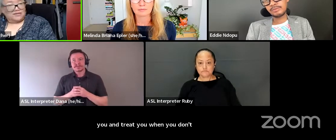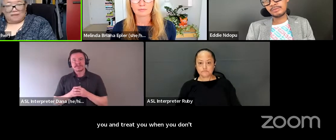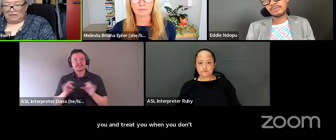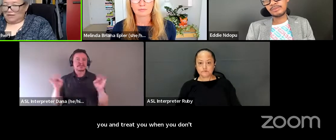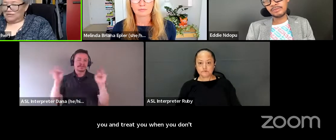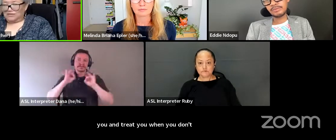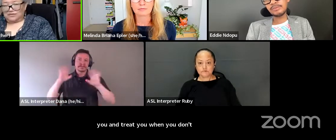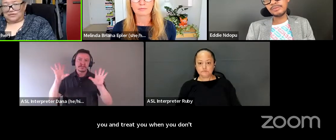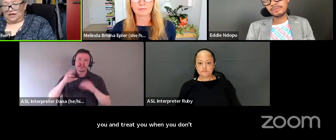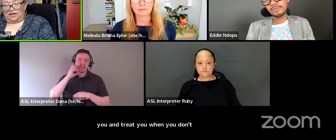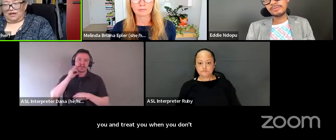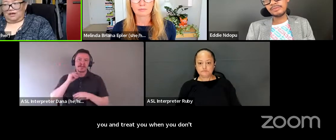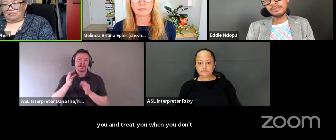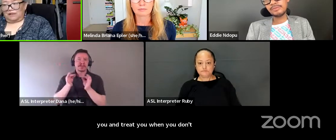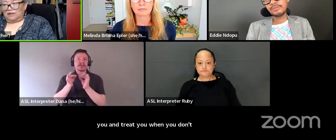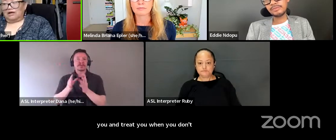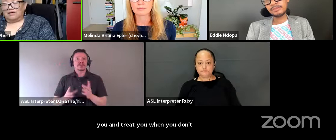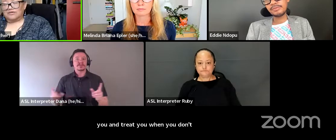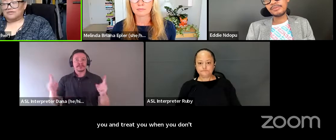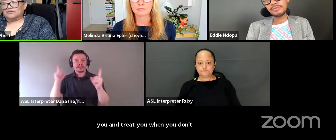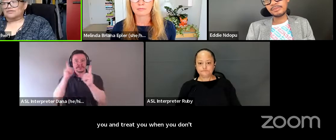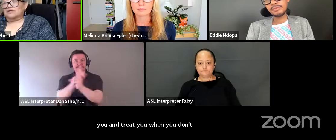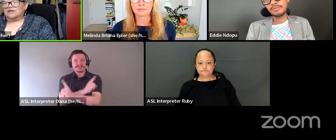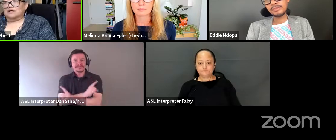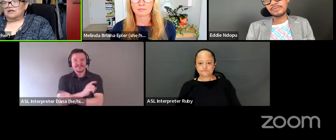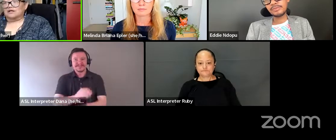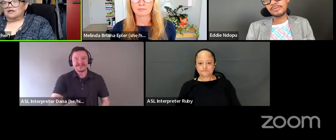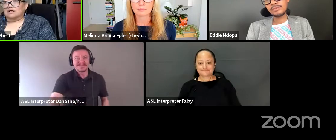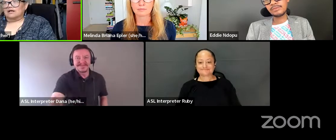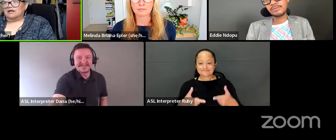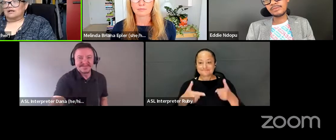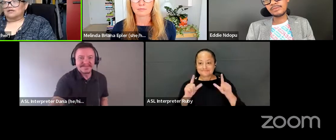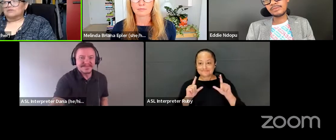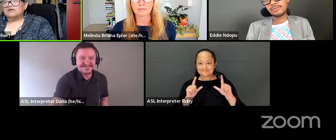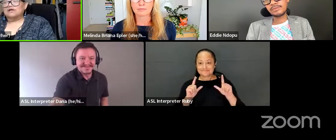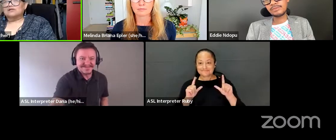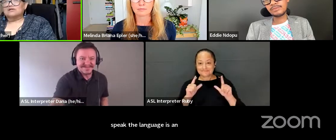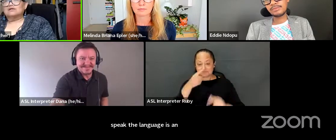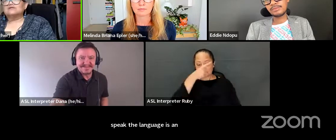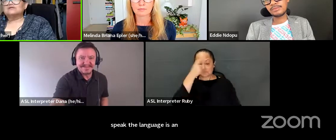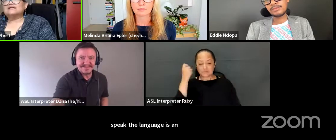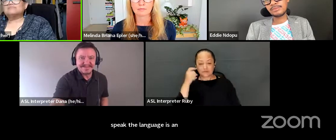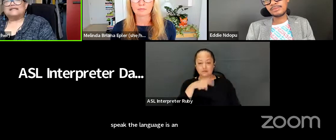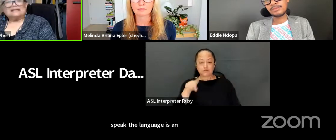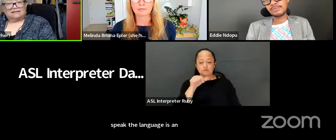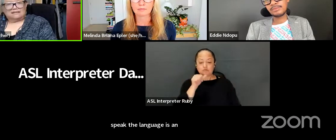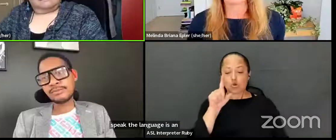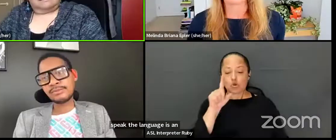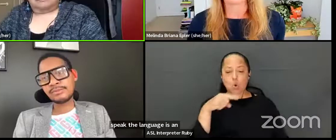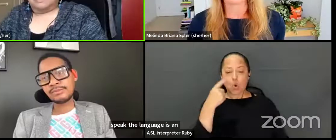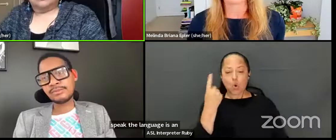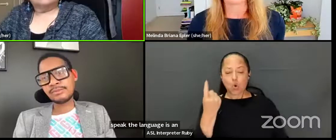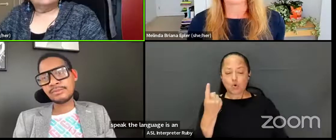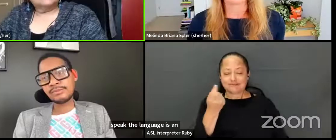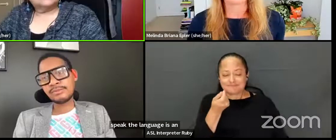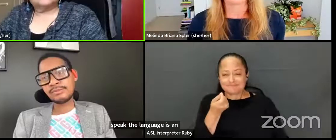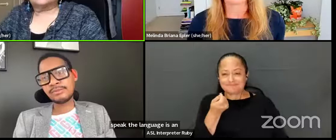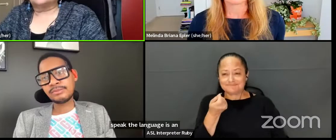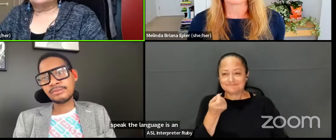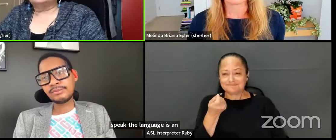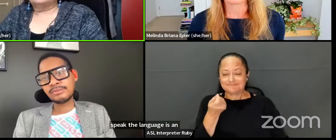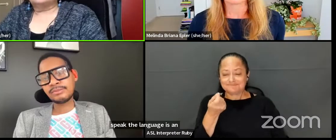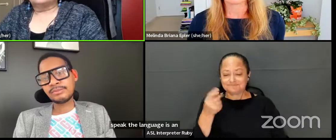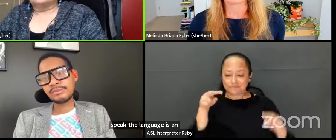awful experience, because you're not only belittled, but you're looked